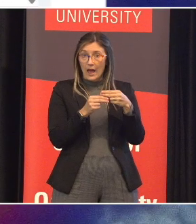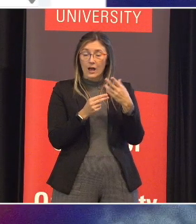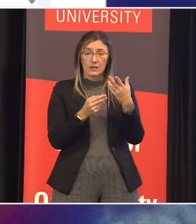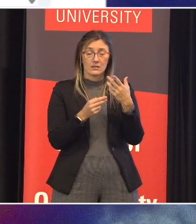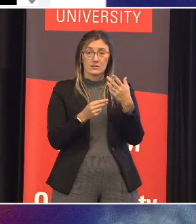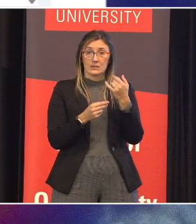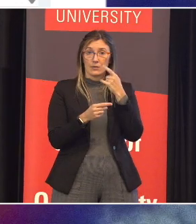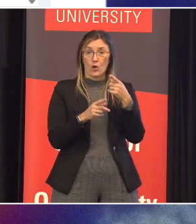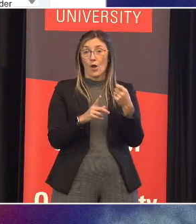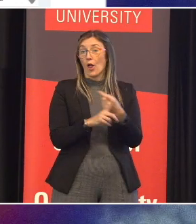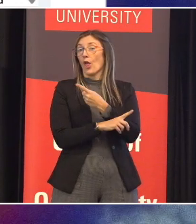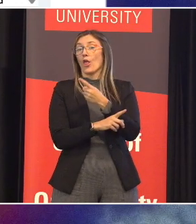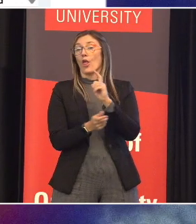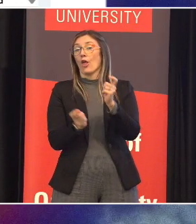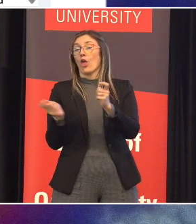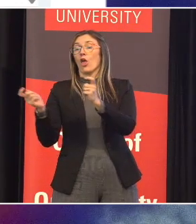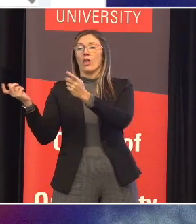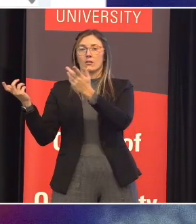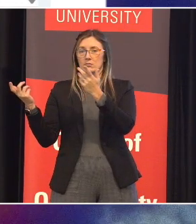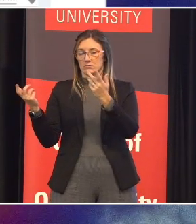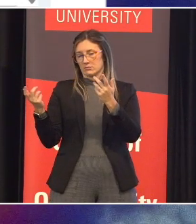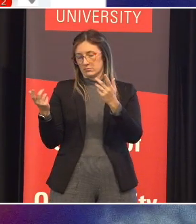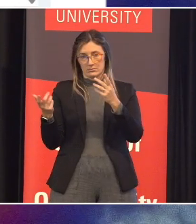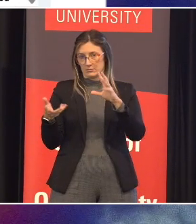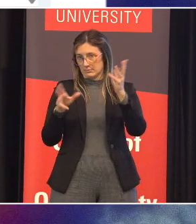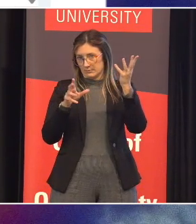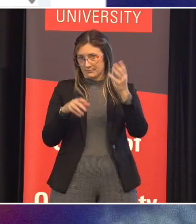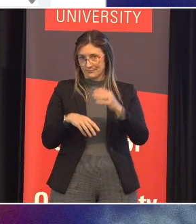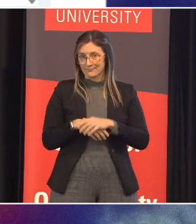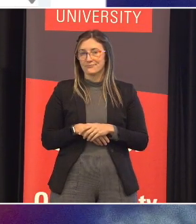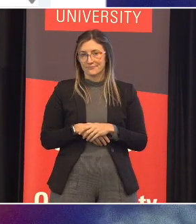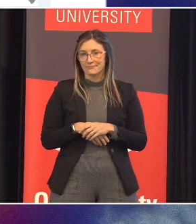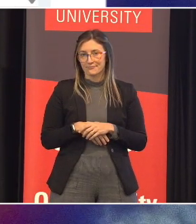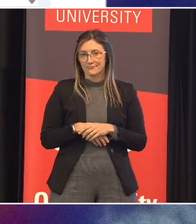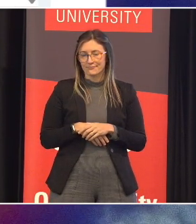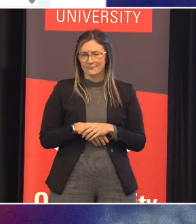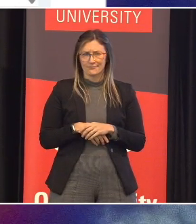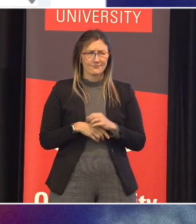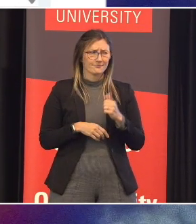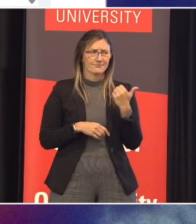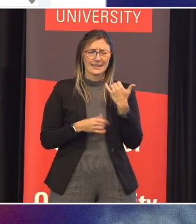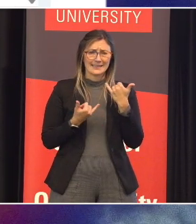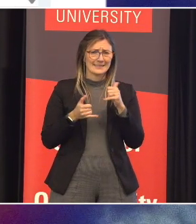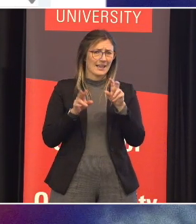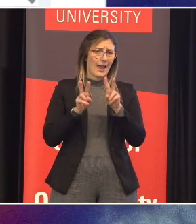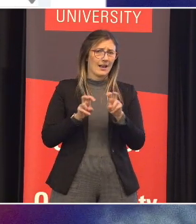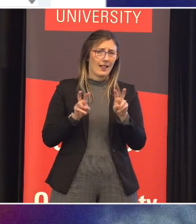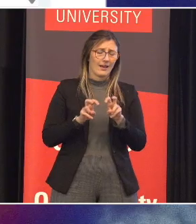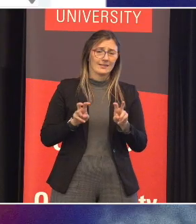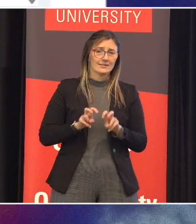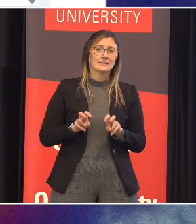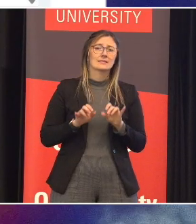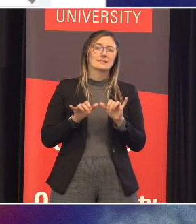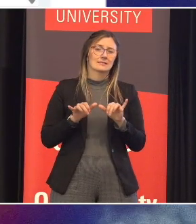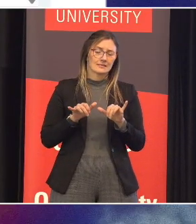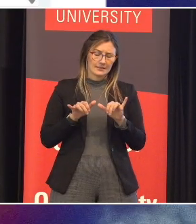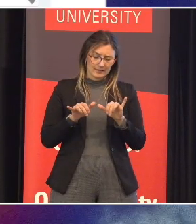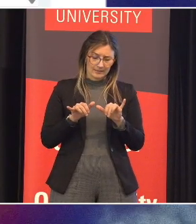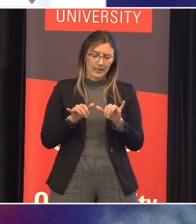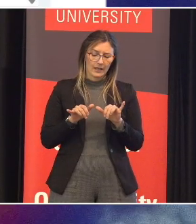All right, so it's still analyzing. I'm going to just say that it is,